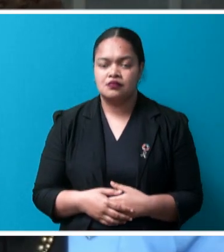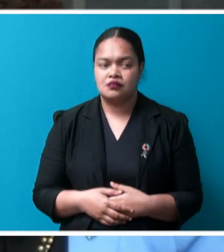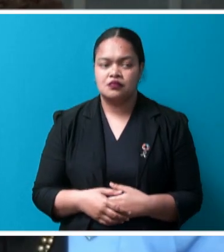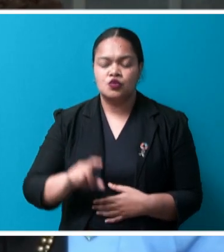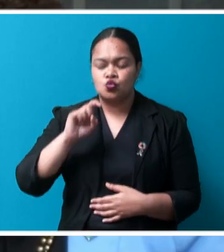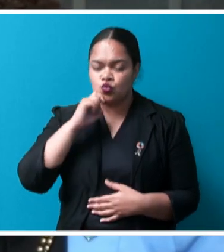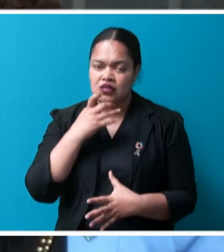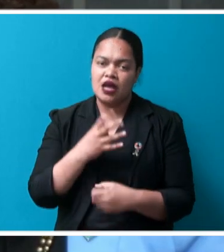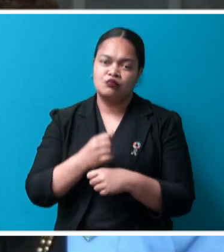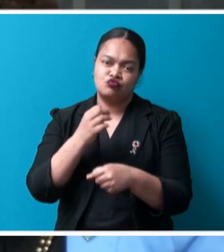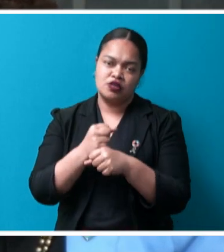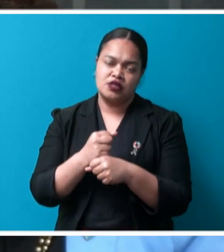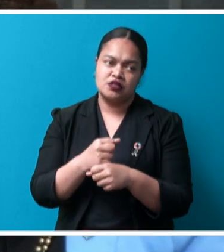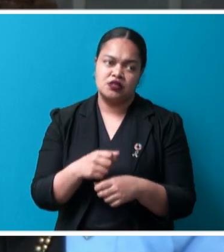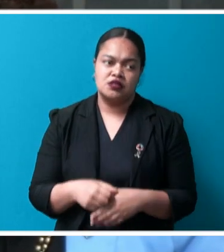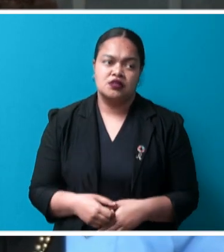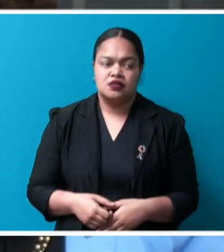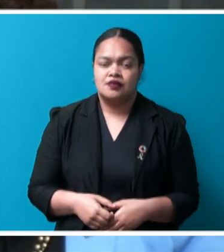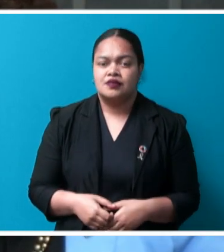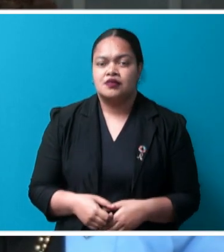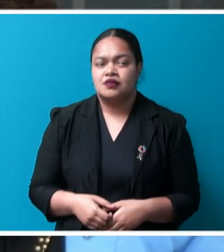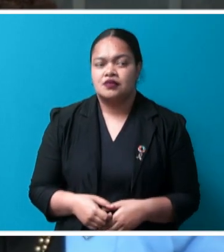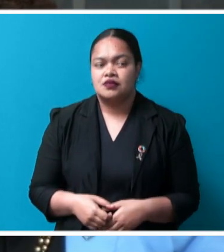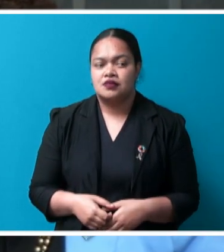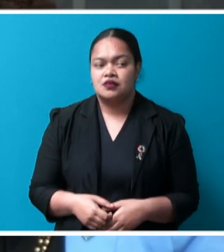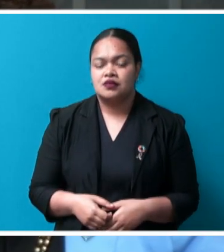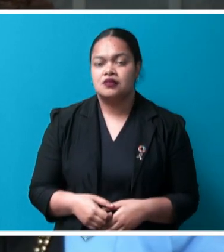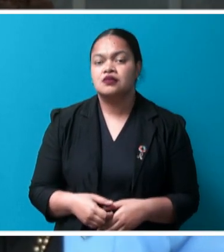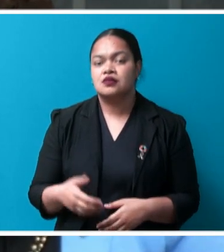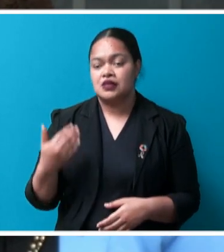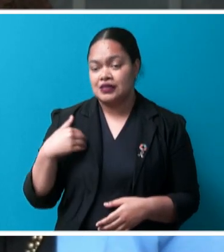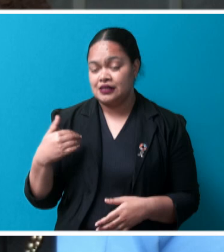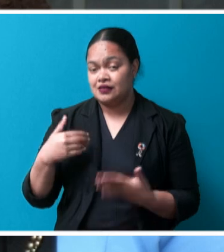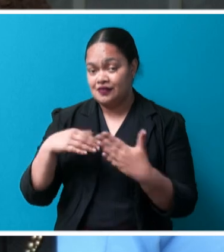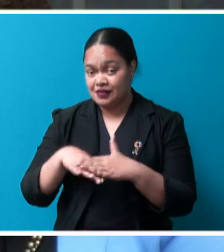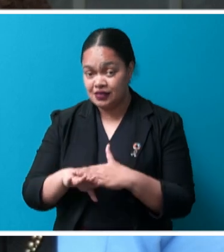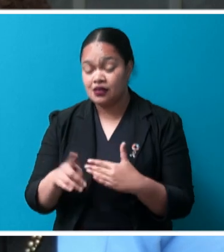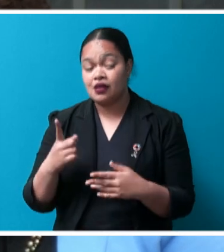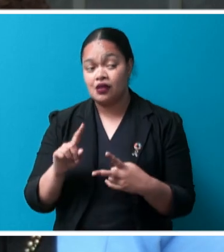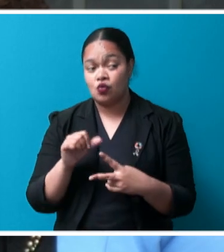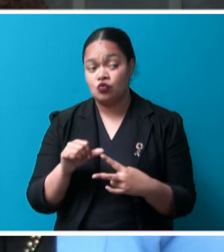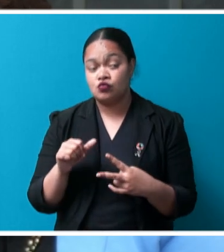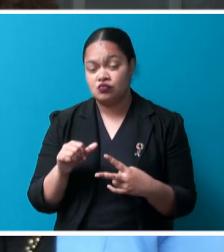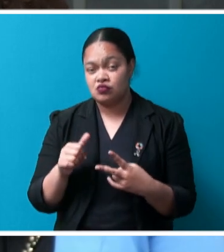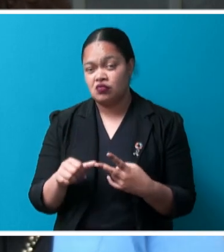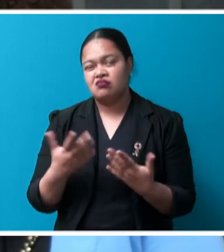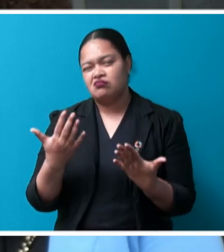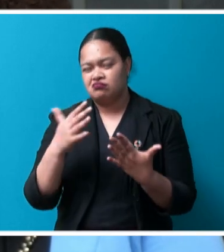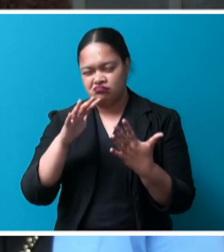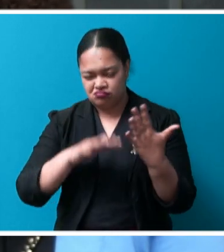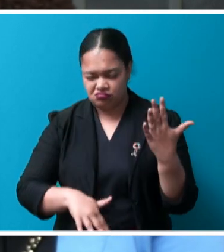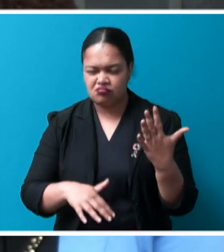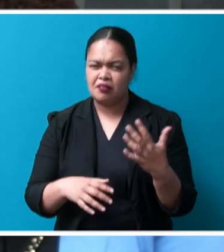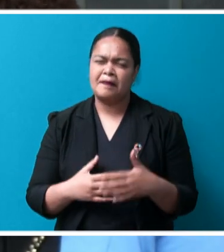upgraded also in terms of the living quarters, as I've mentioned, and so forth. So it's a